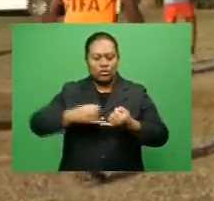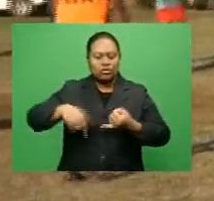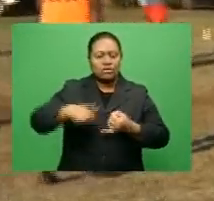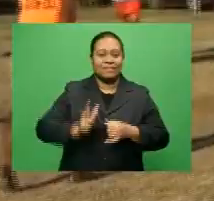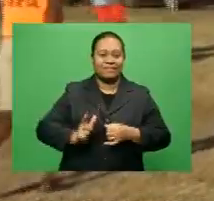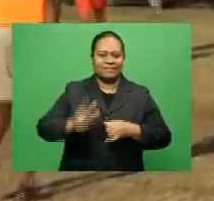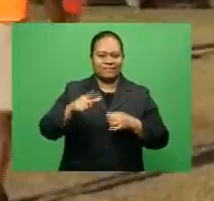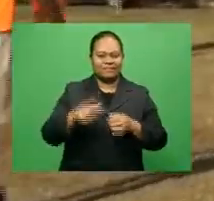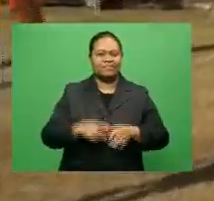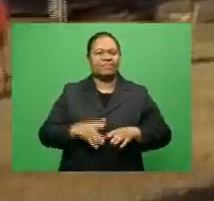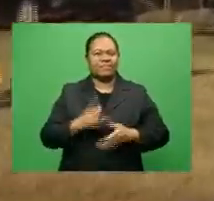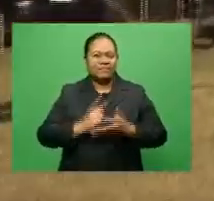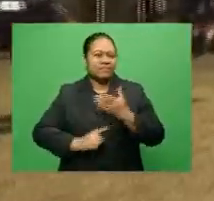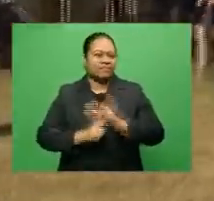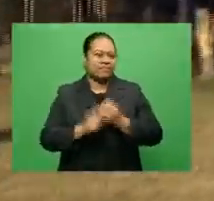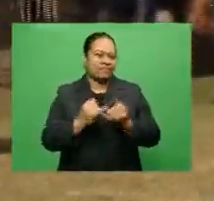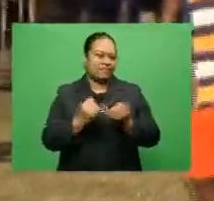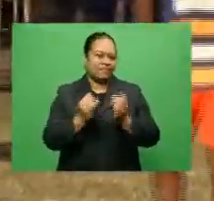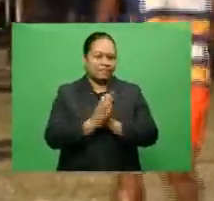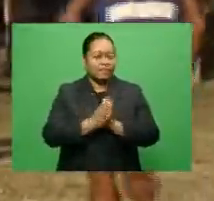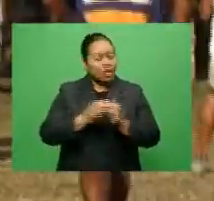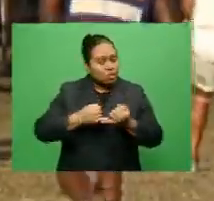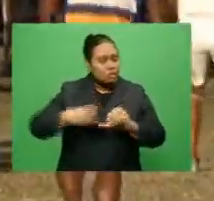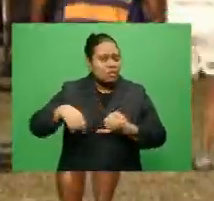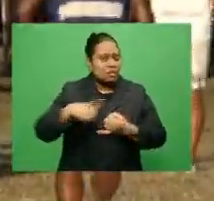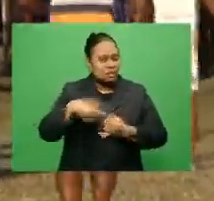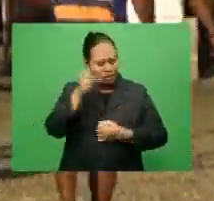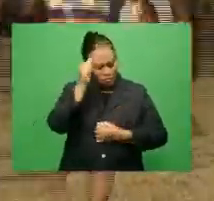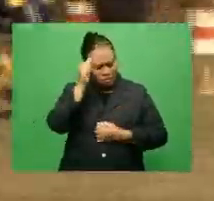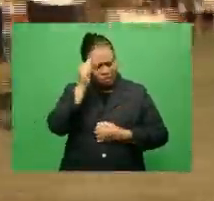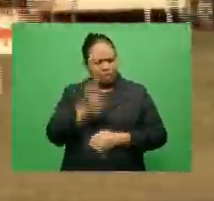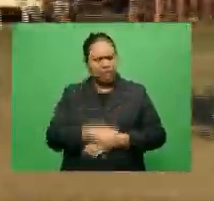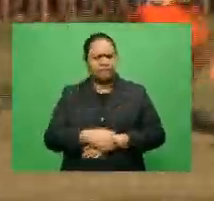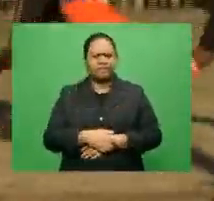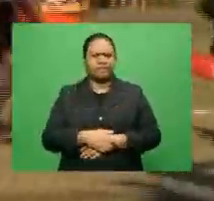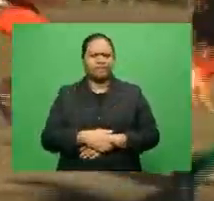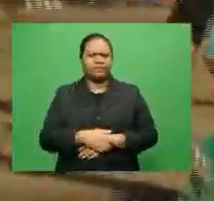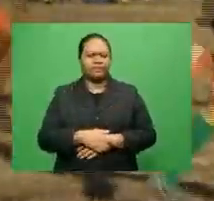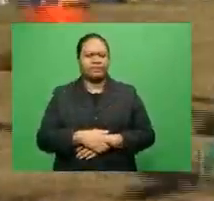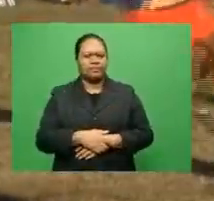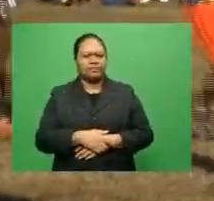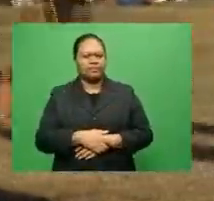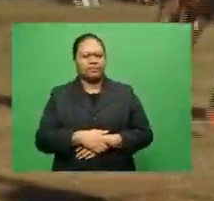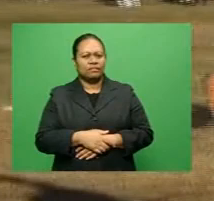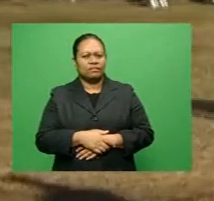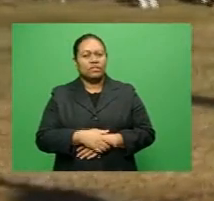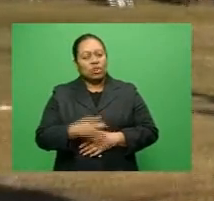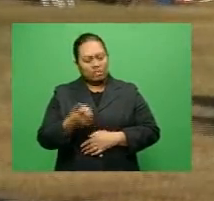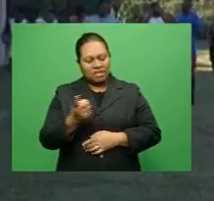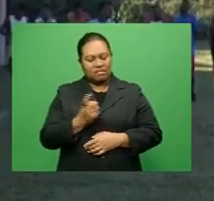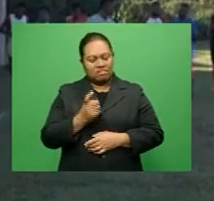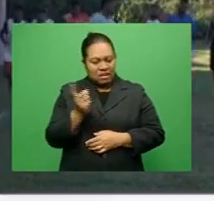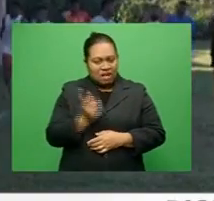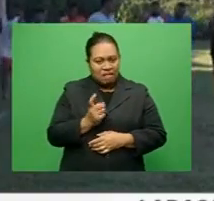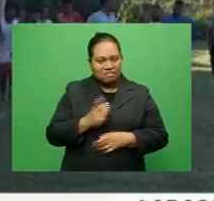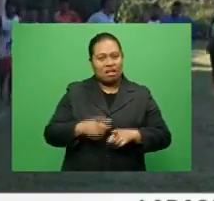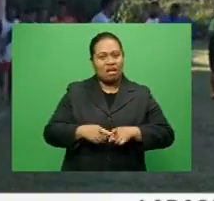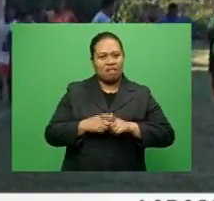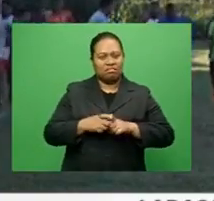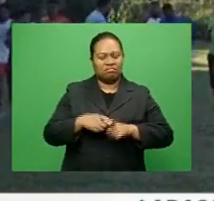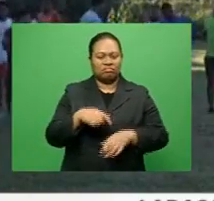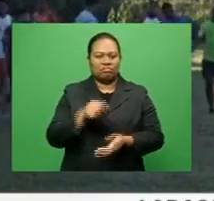them on Sunday. Suva is we know they are going to come out hard on us, so